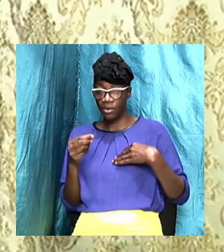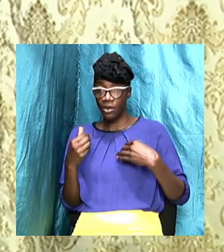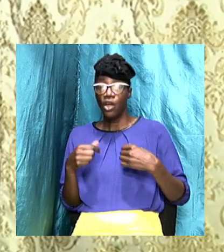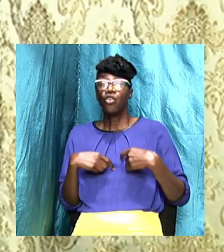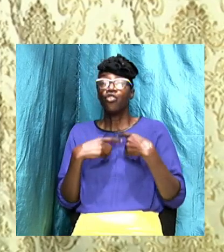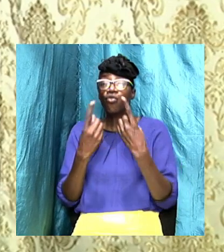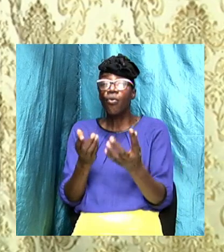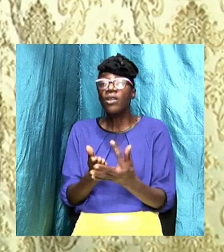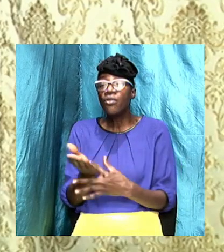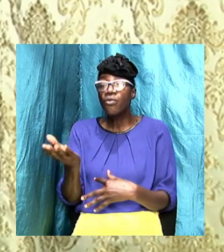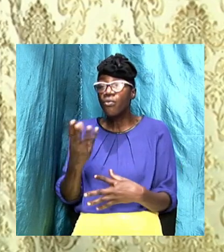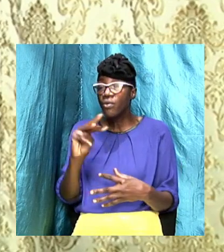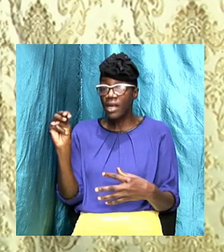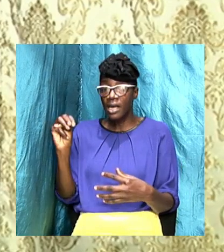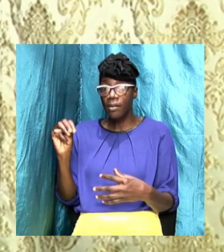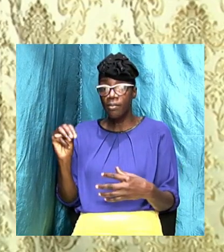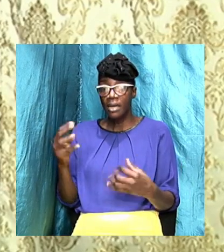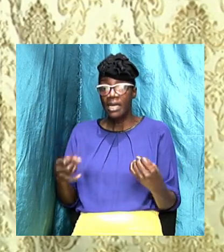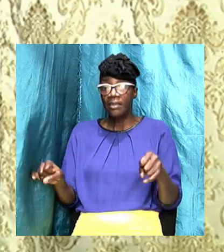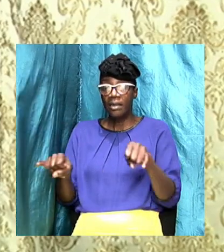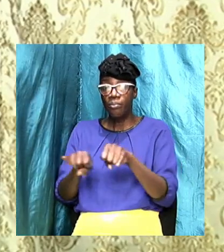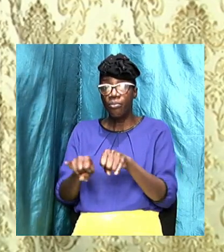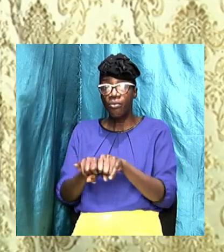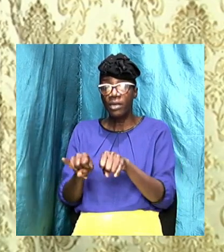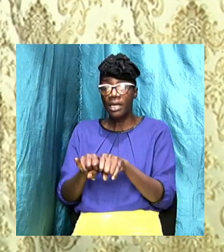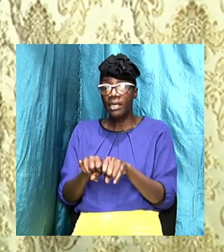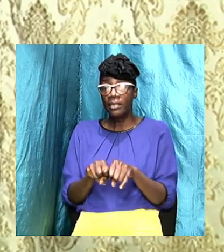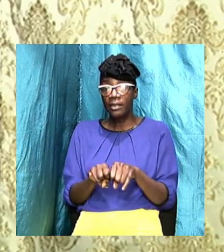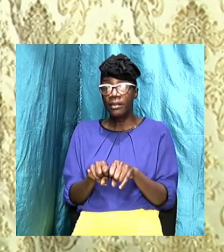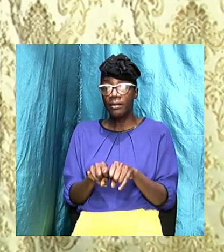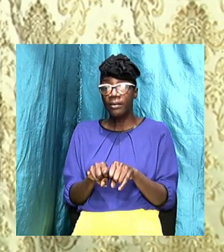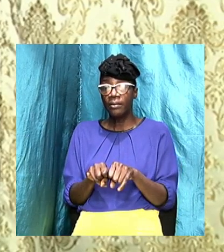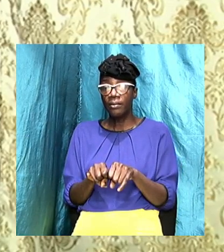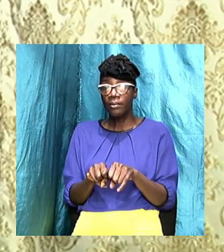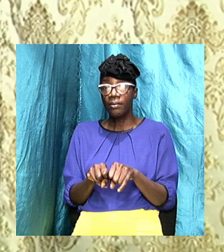them. Amen. It is important.